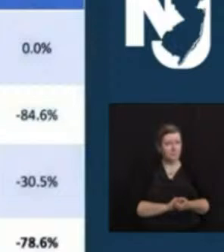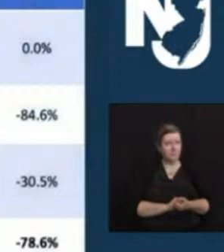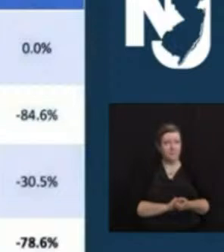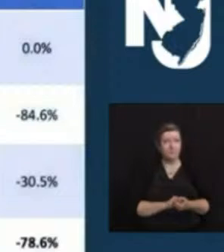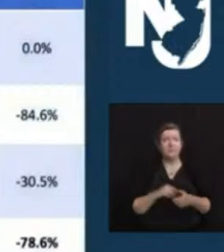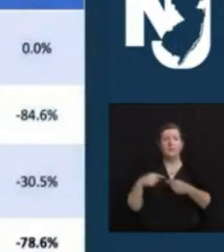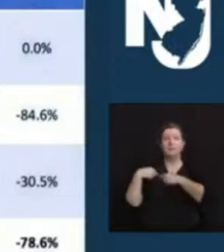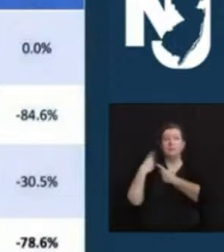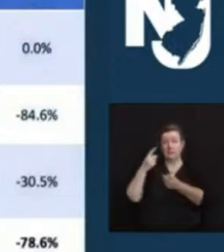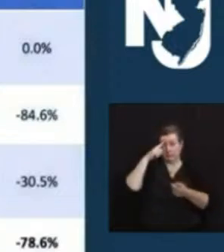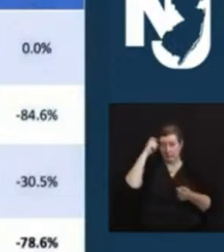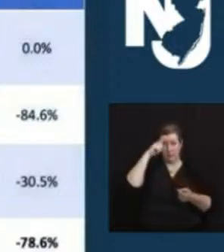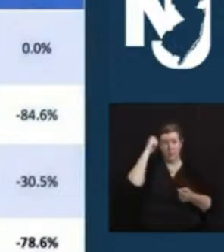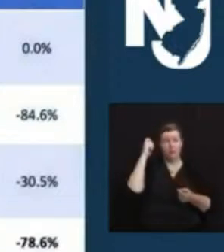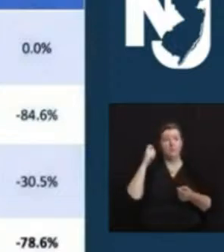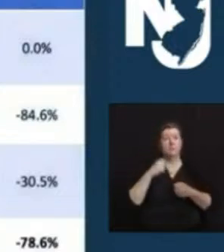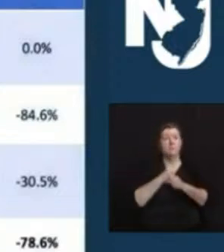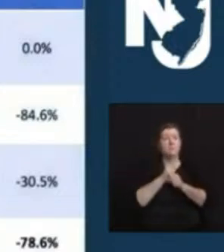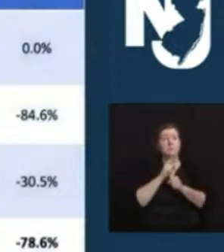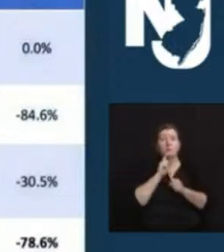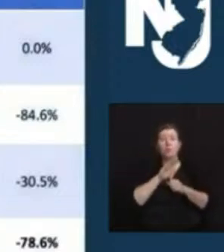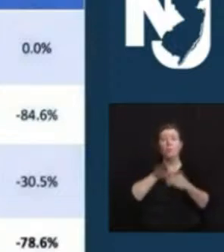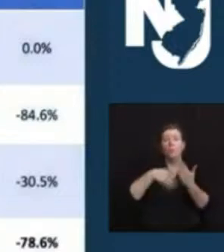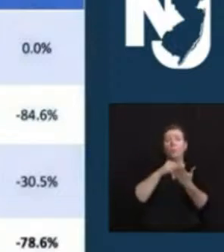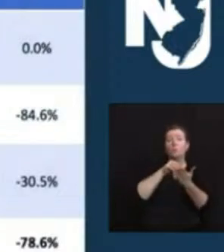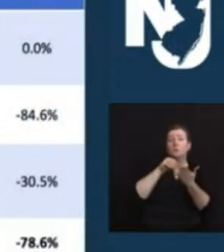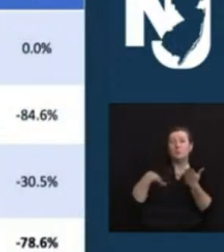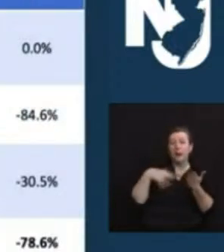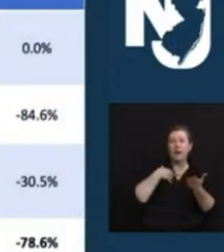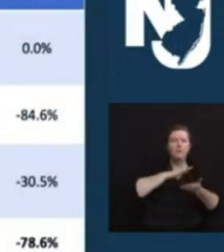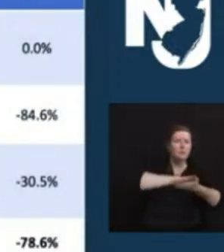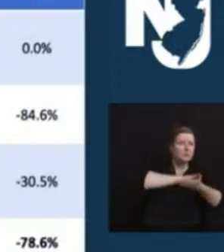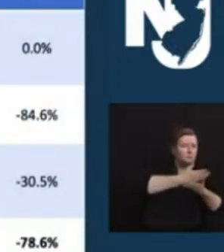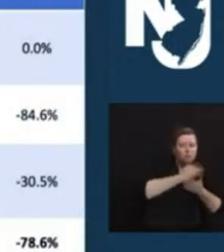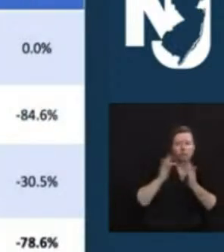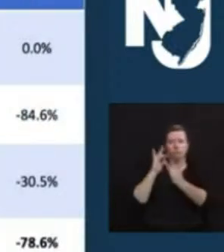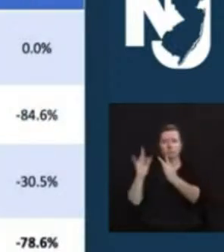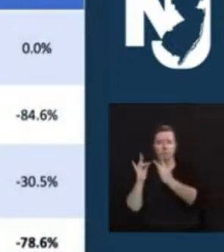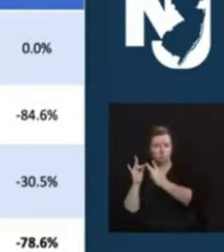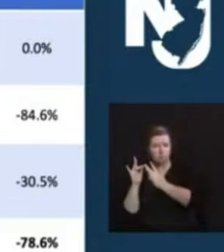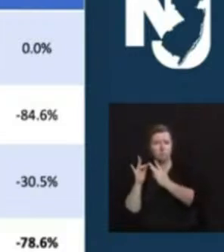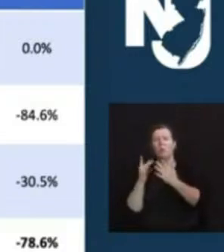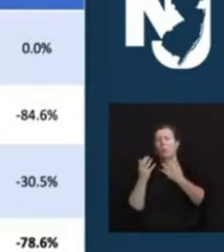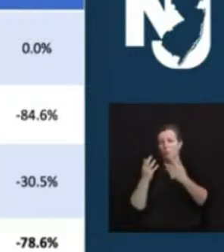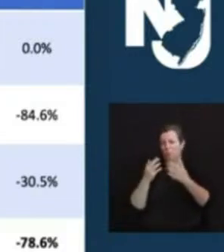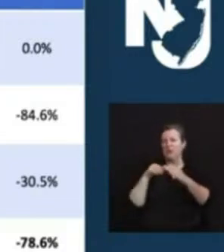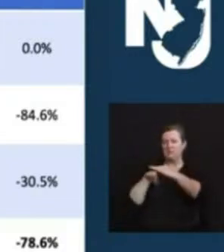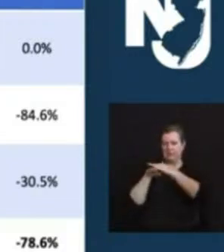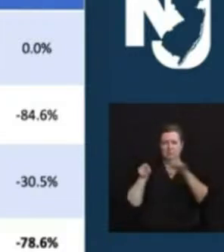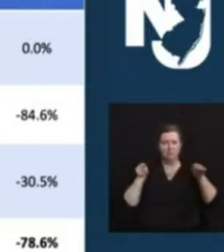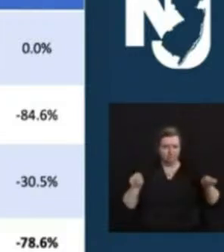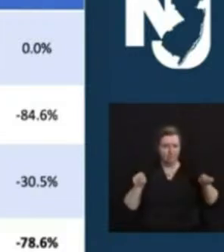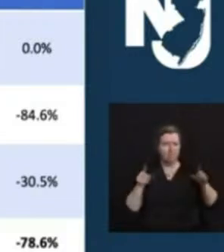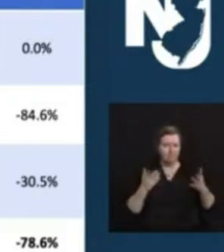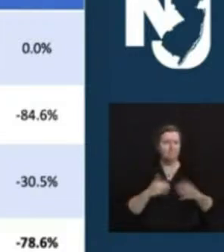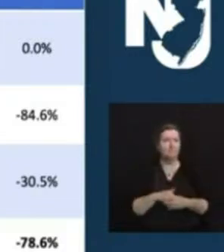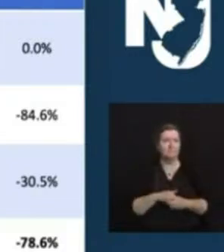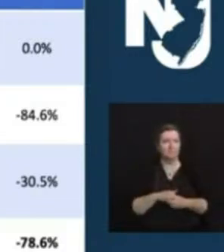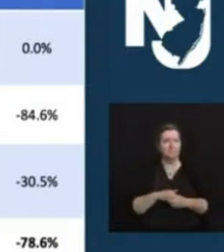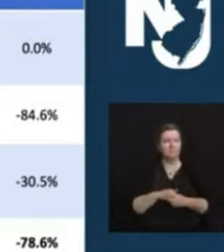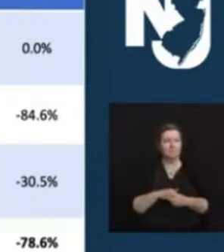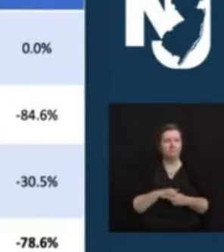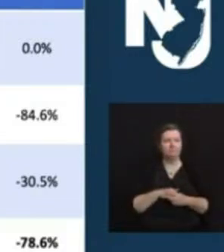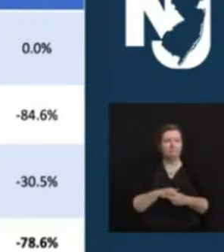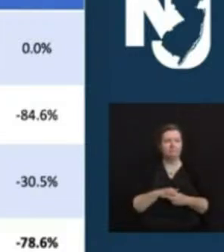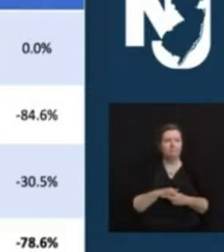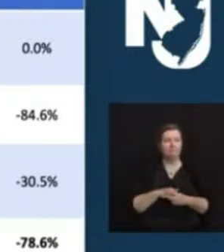all of our students have the resources they need for remote learning, whether it be computers or internet access. Please join me